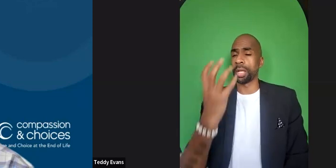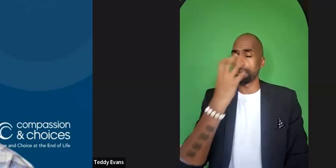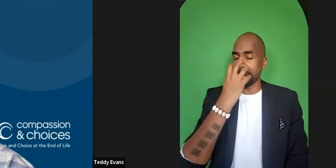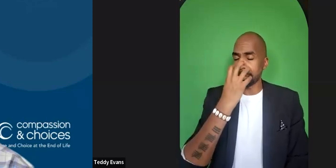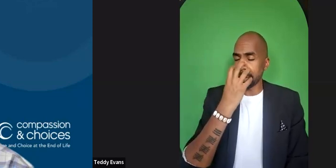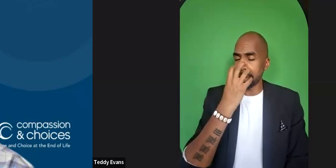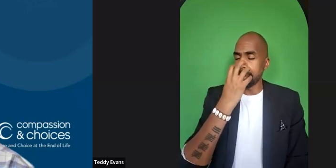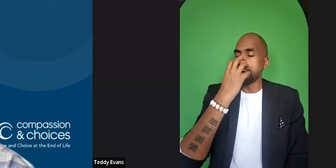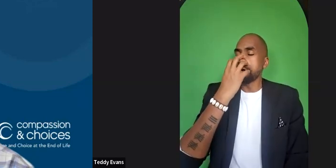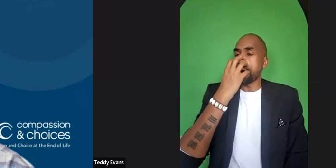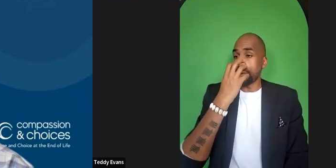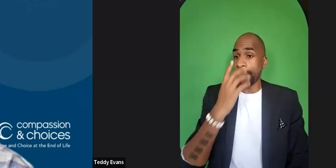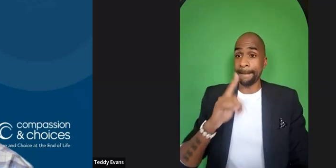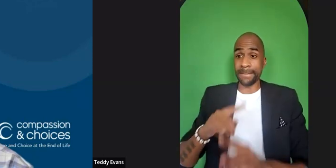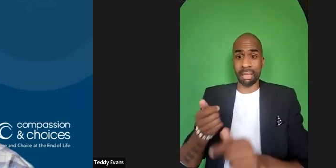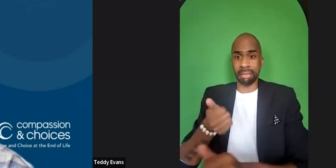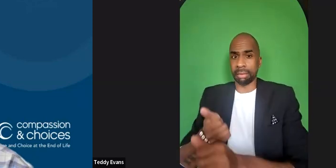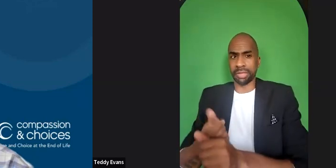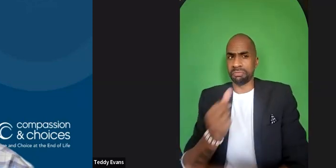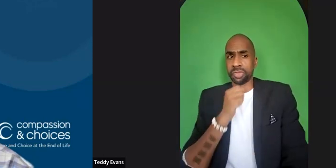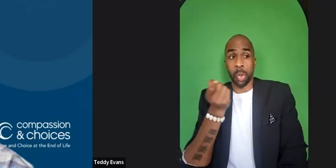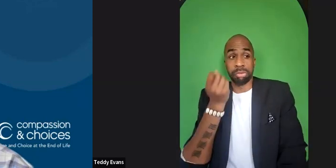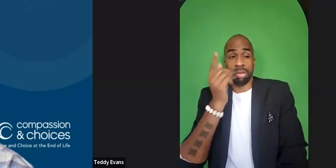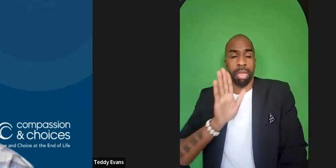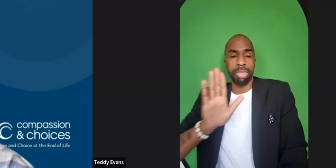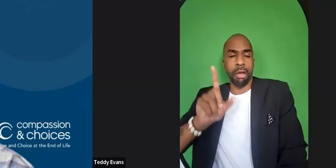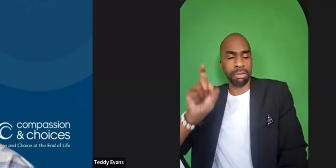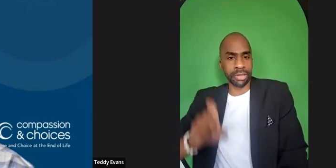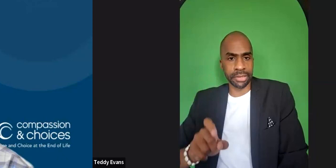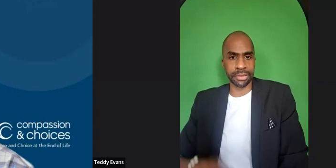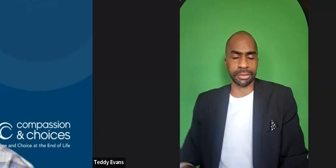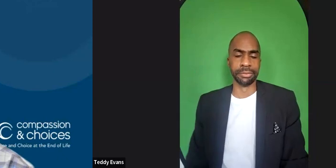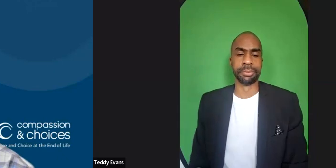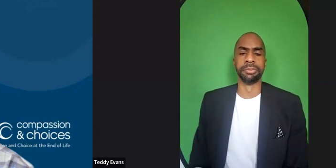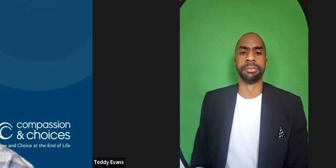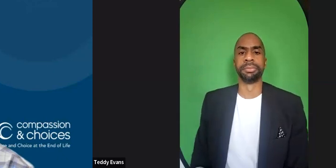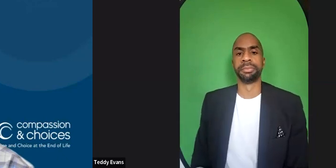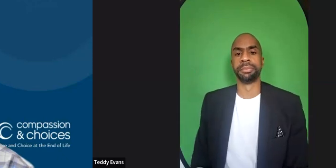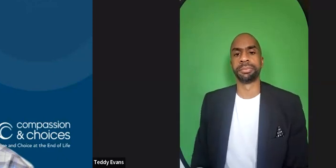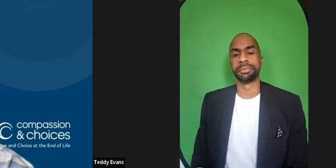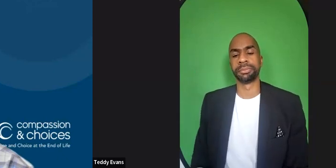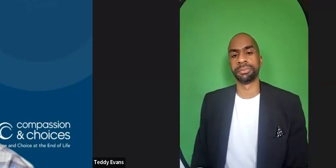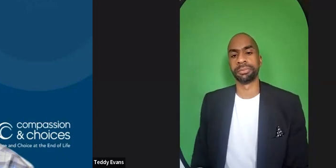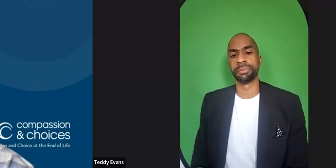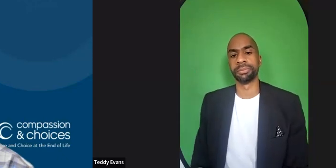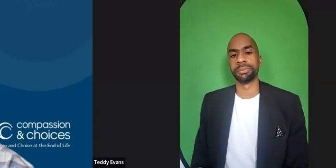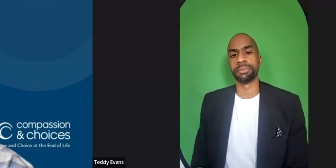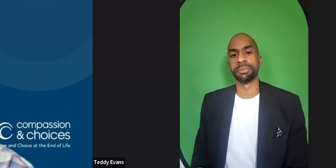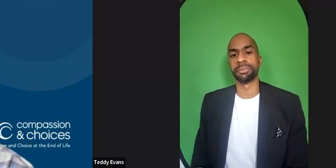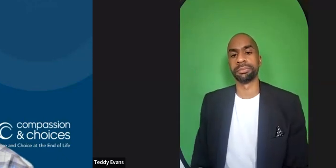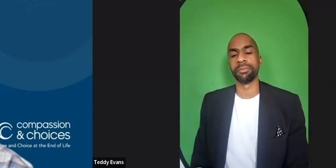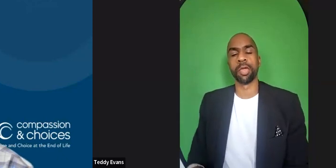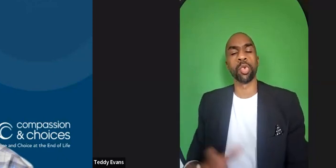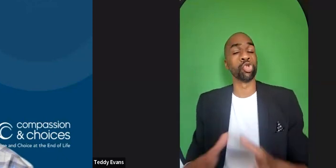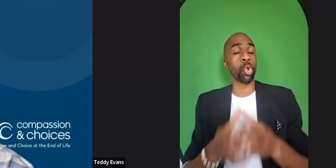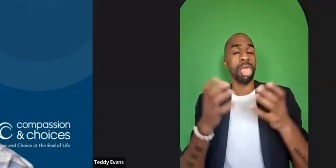need for those things, and doing things that are impulsive or difficult to manage. So a lot of it is training and